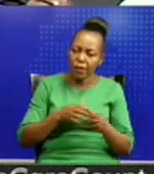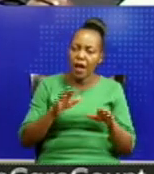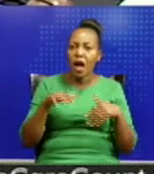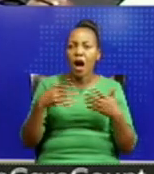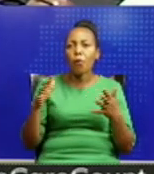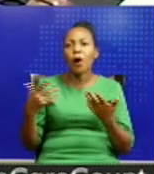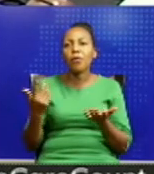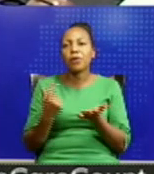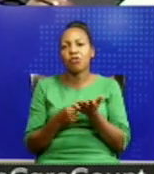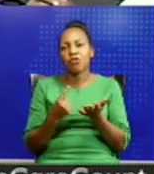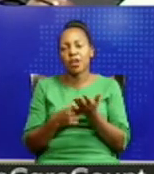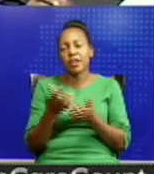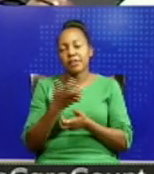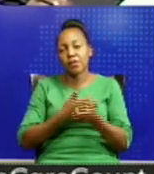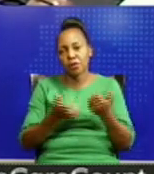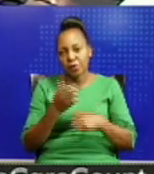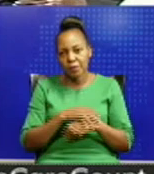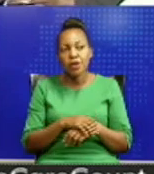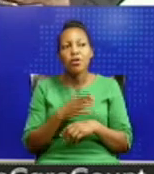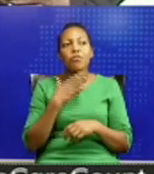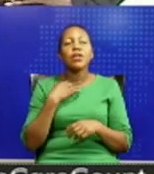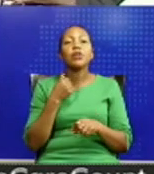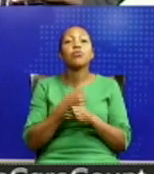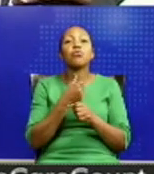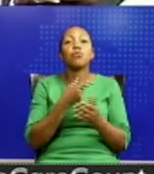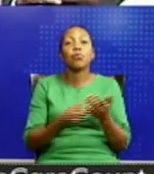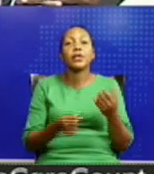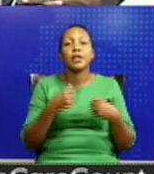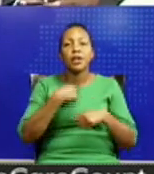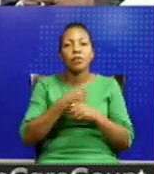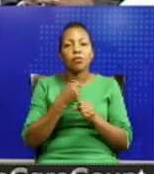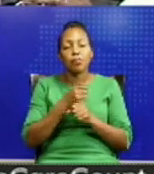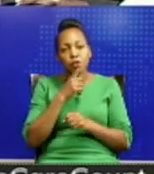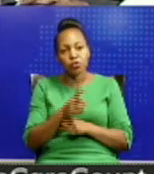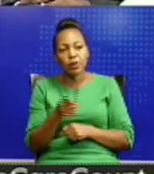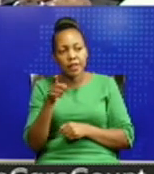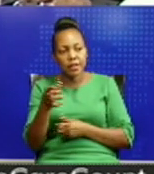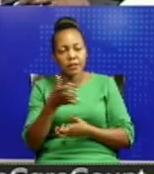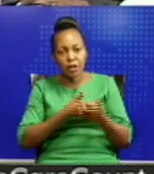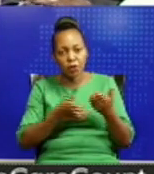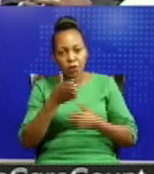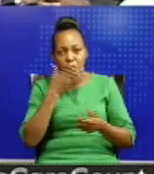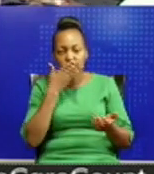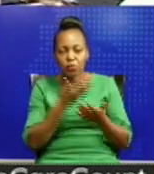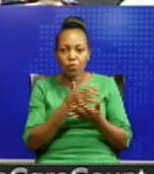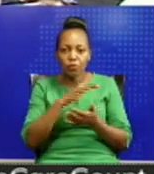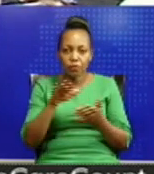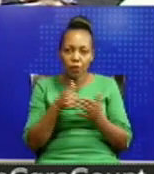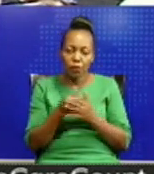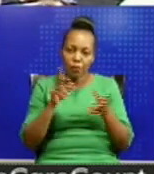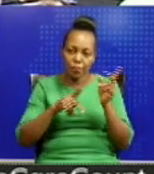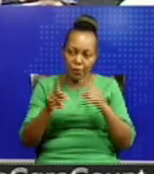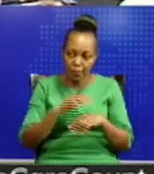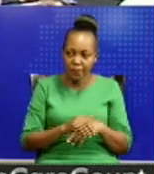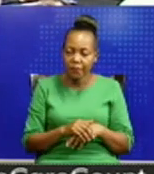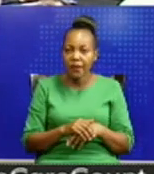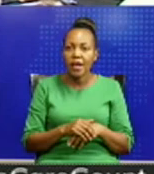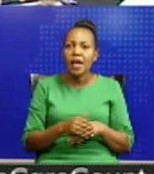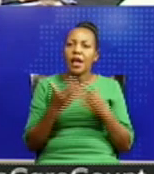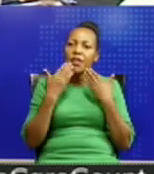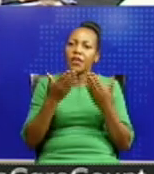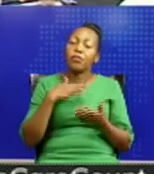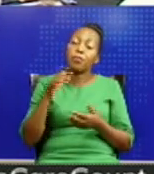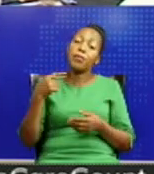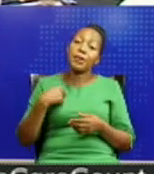in Uganda's context? What do we need to do to ensure that we make this economy fit for all? Thank you very much. You know, I'm a